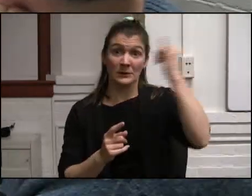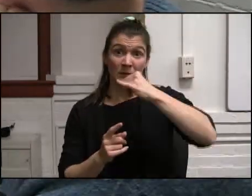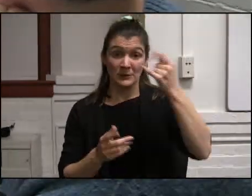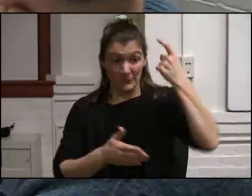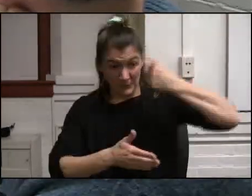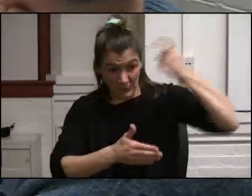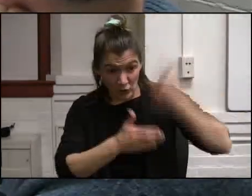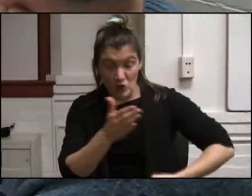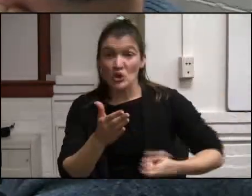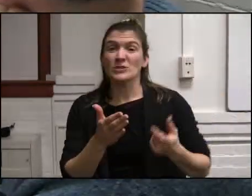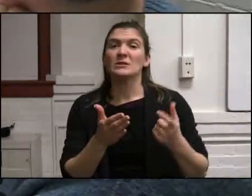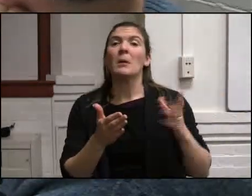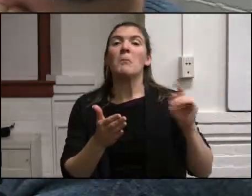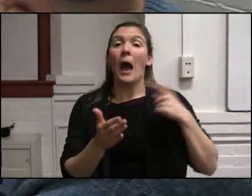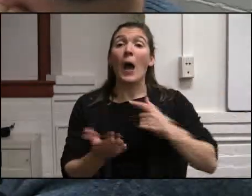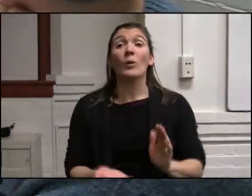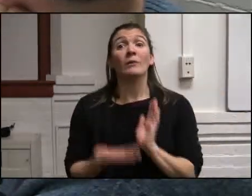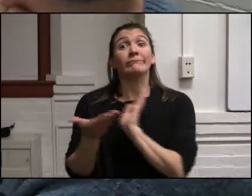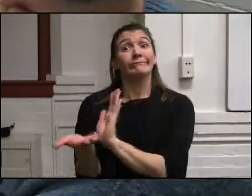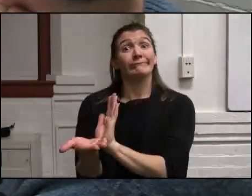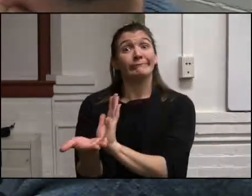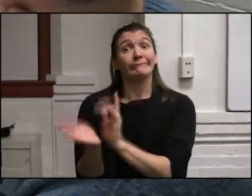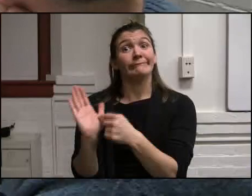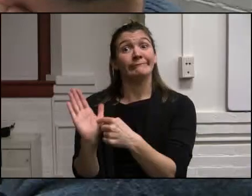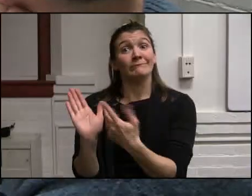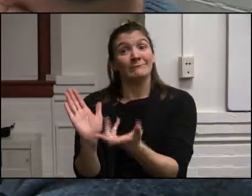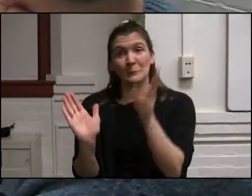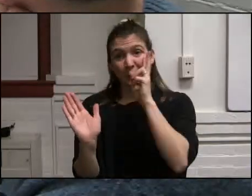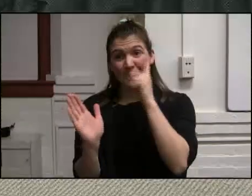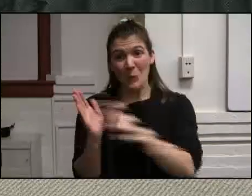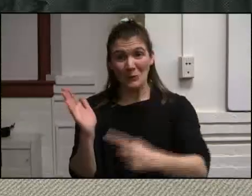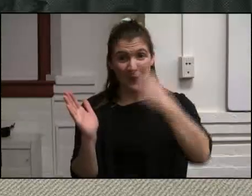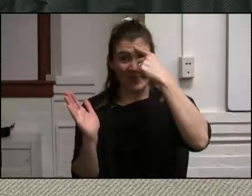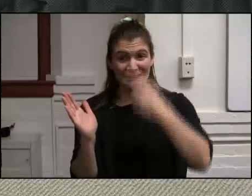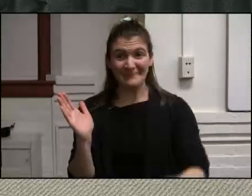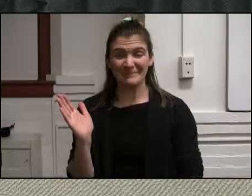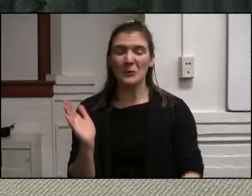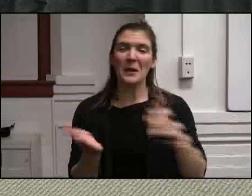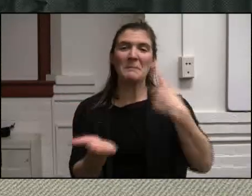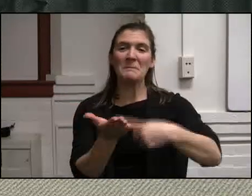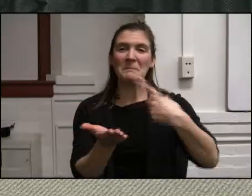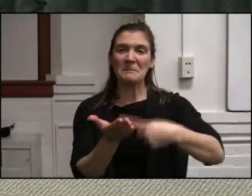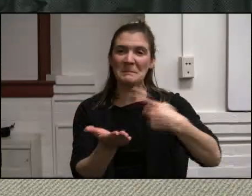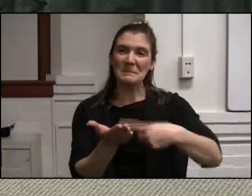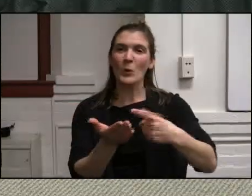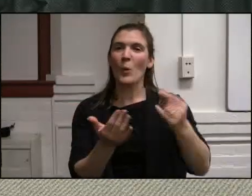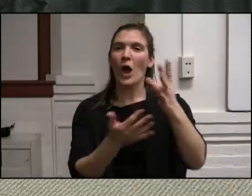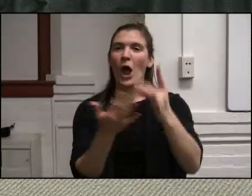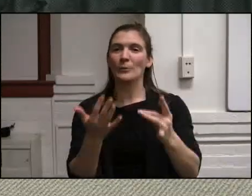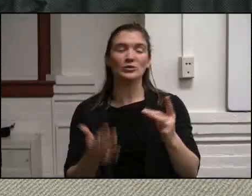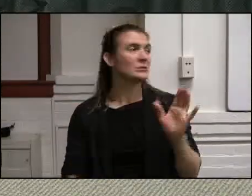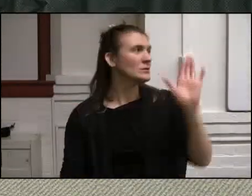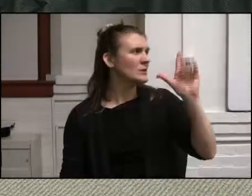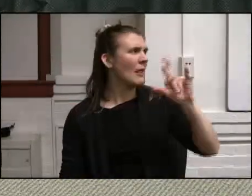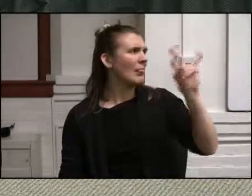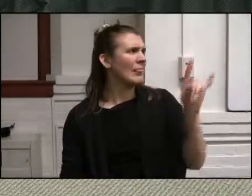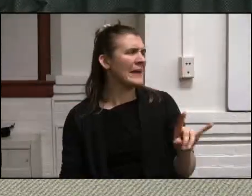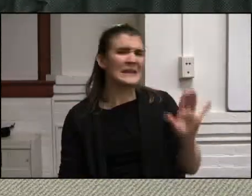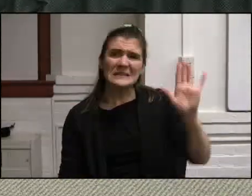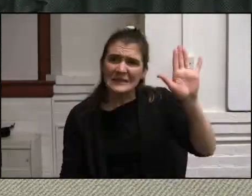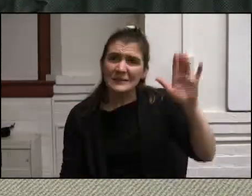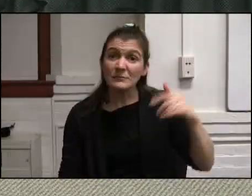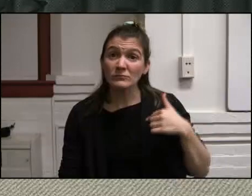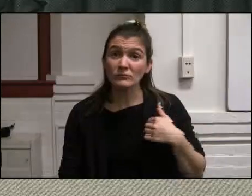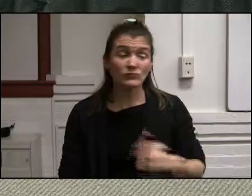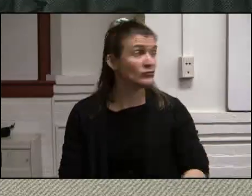those, unfortunately. But we will be able to at least provide that information and perhaps talk about what we might pursue in the future. I have a question on that.